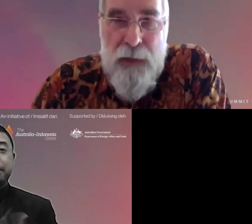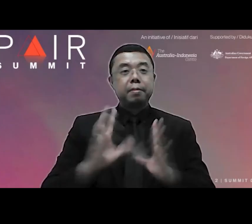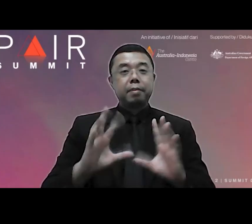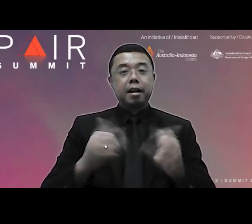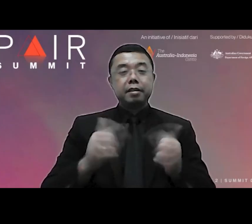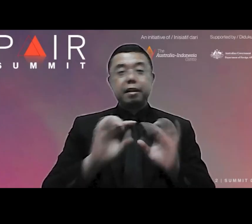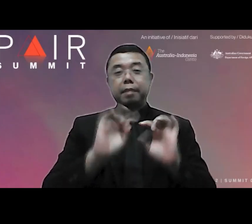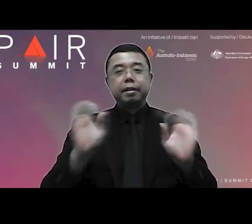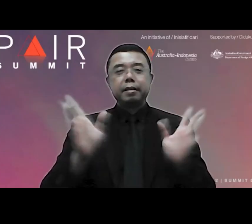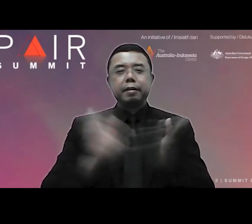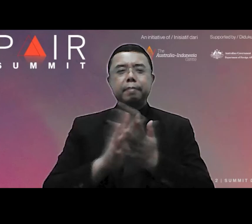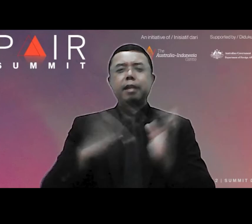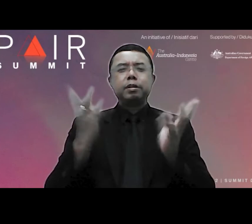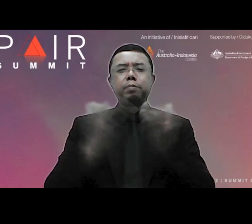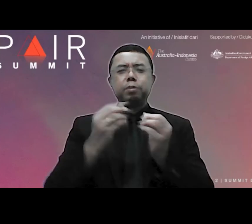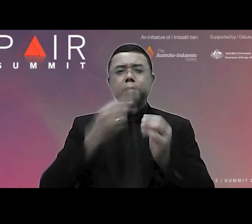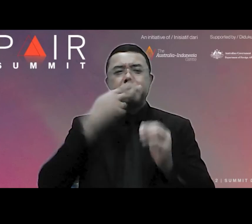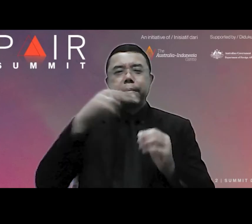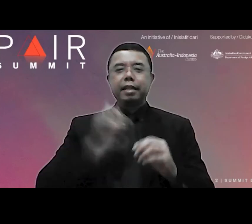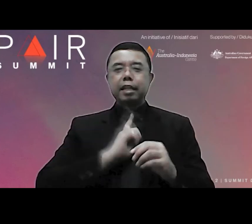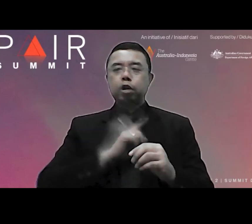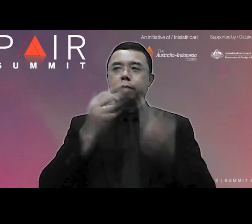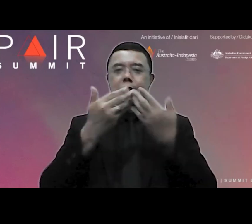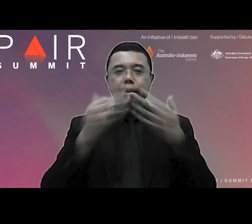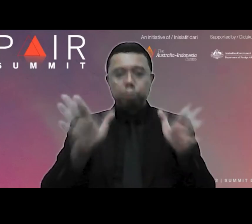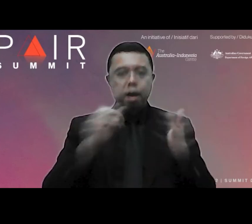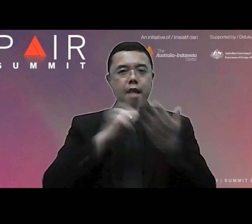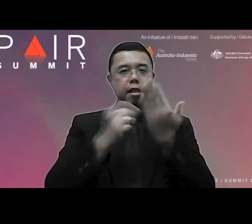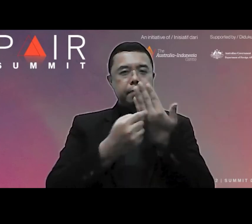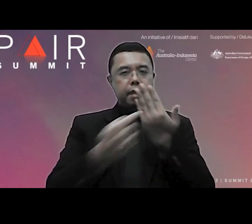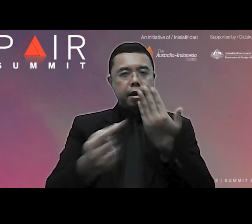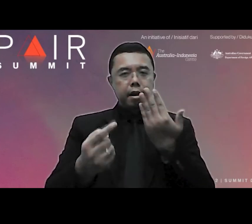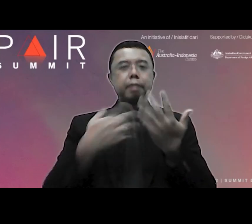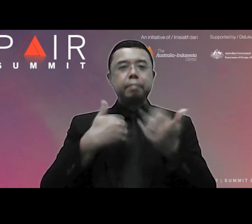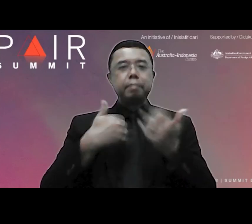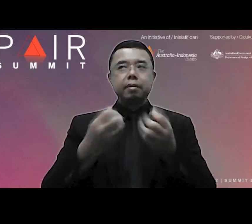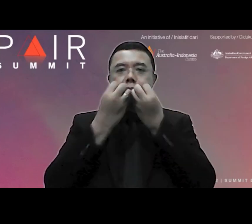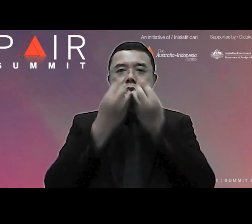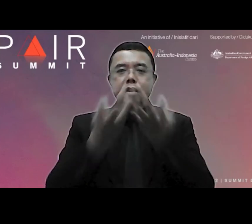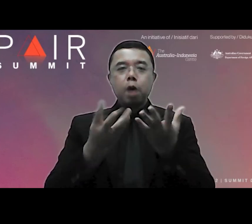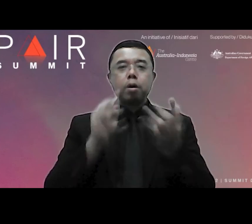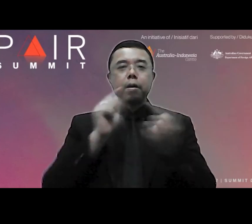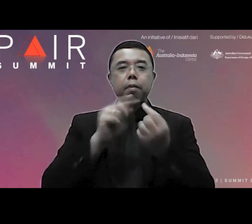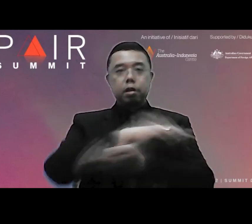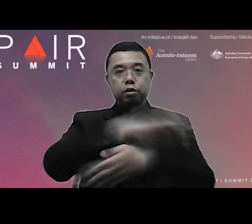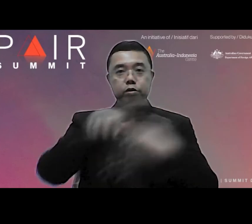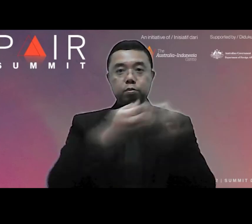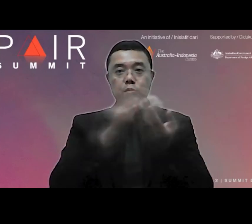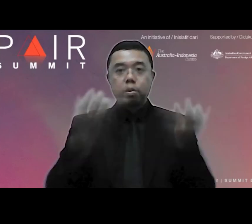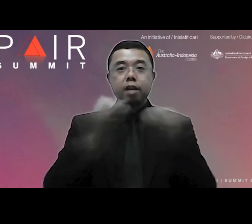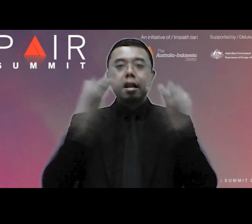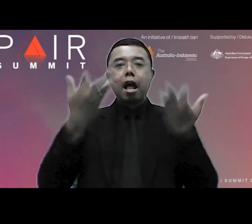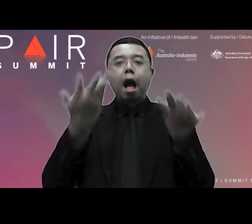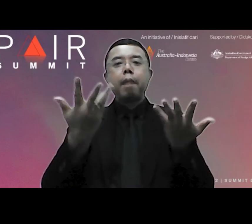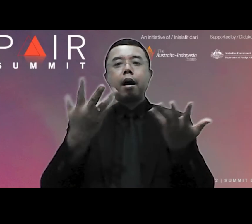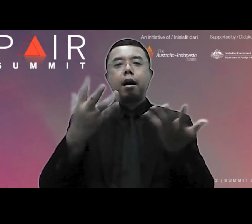be transparent, to really state clearly what the risks are. Sometimes people kind of